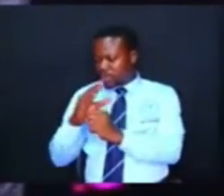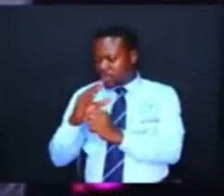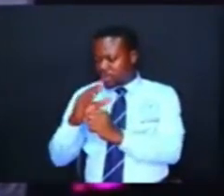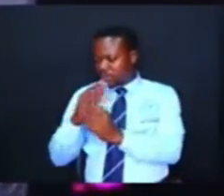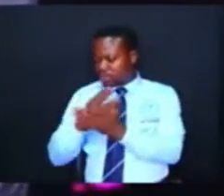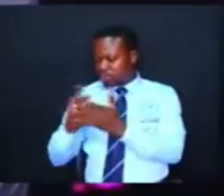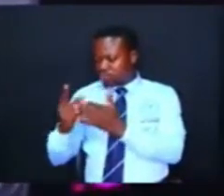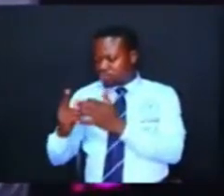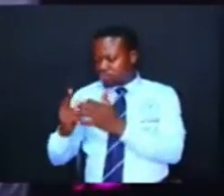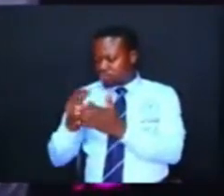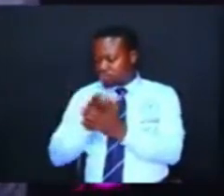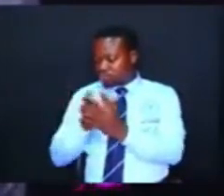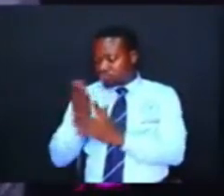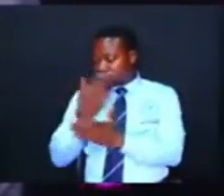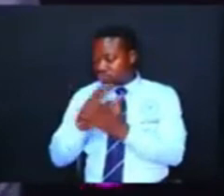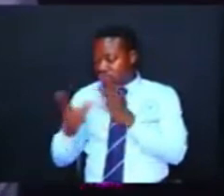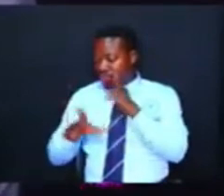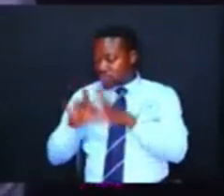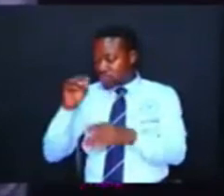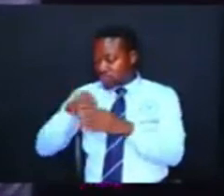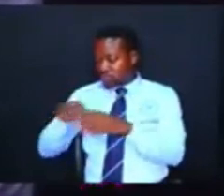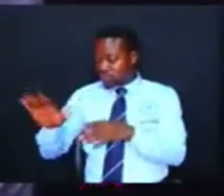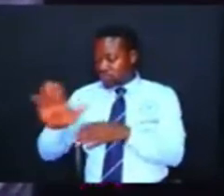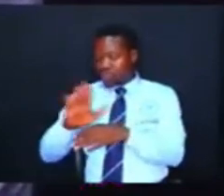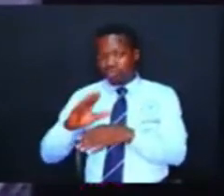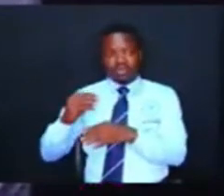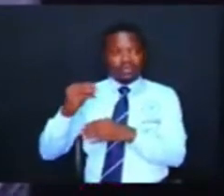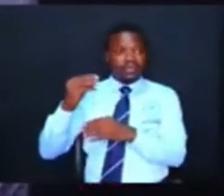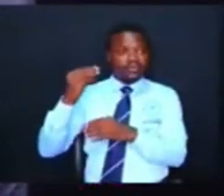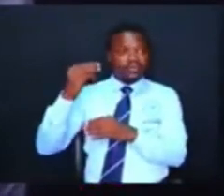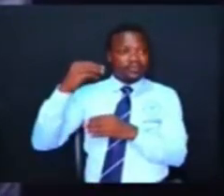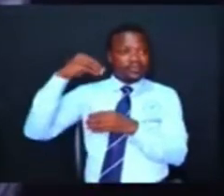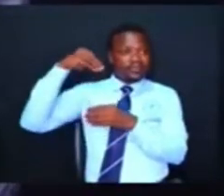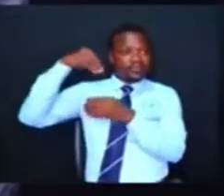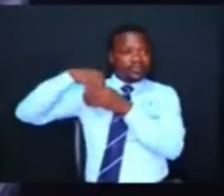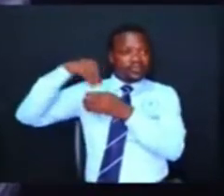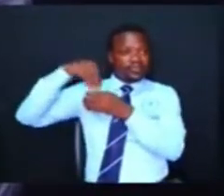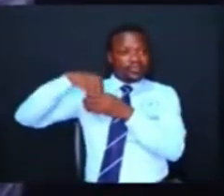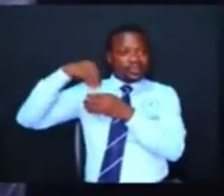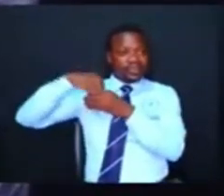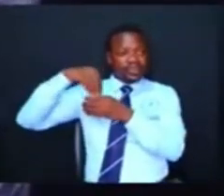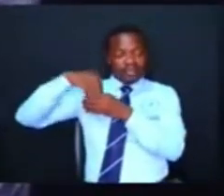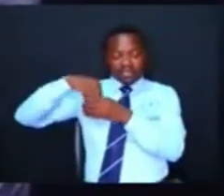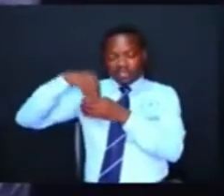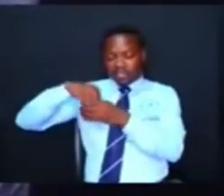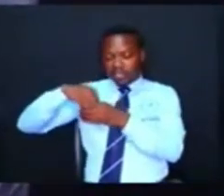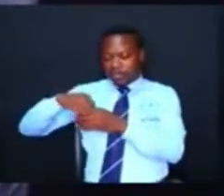their inner man. He's saying that their inner man will be strong.